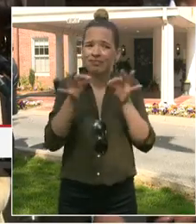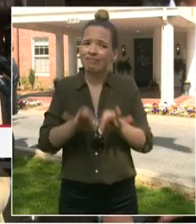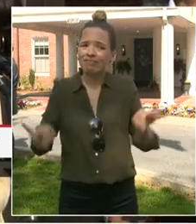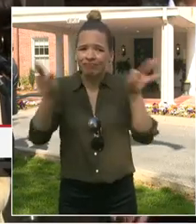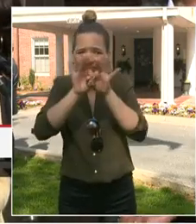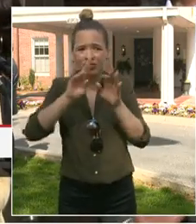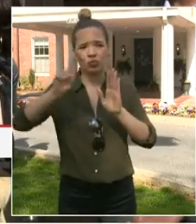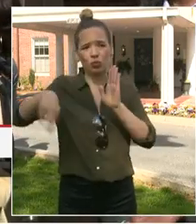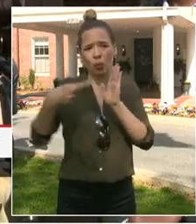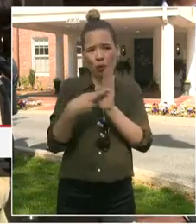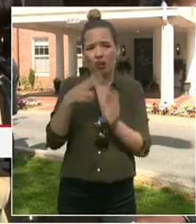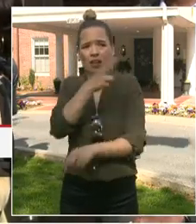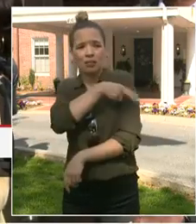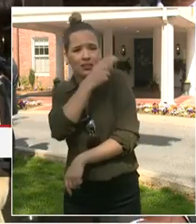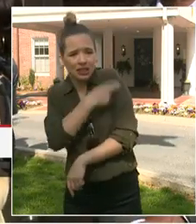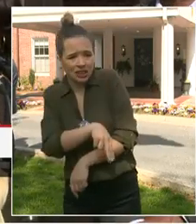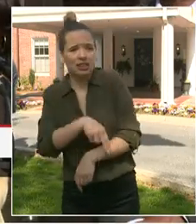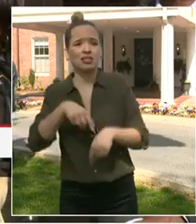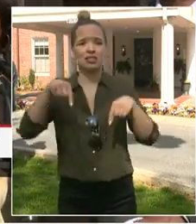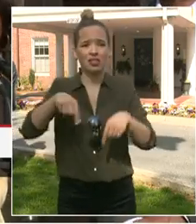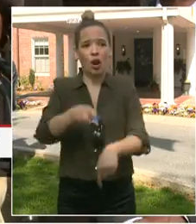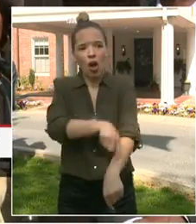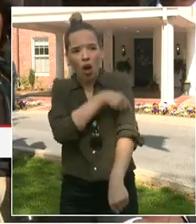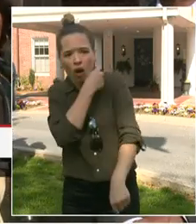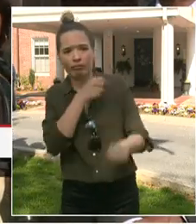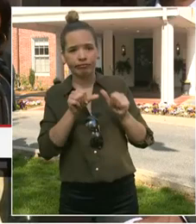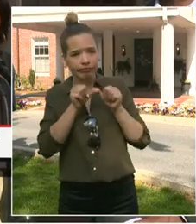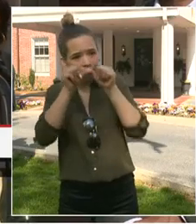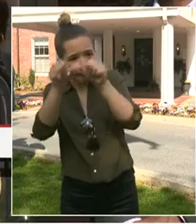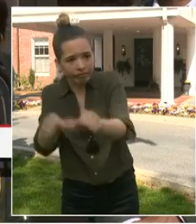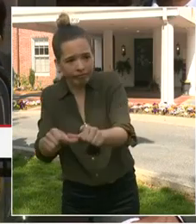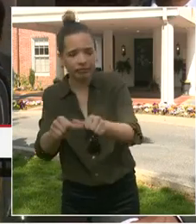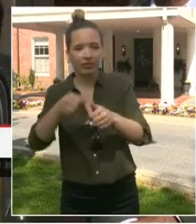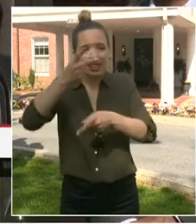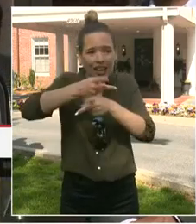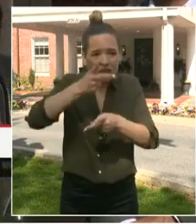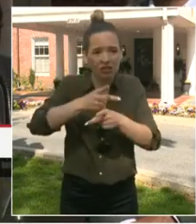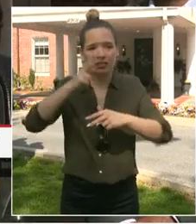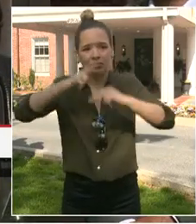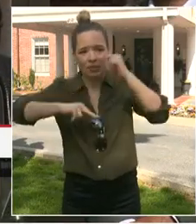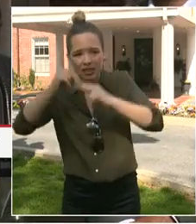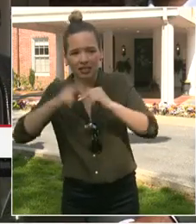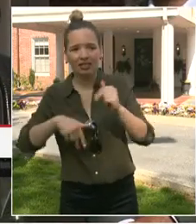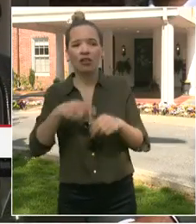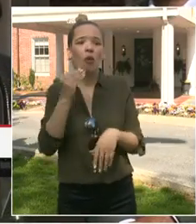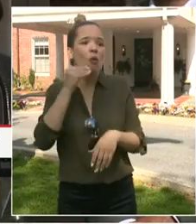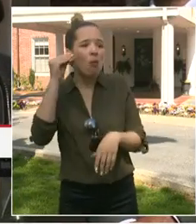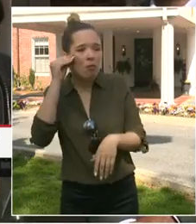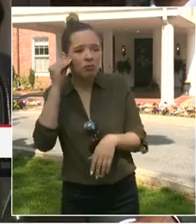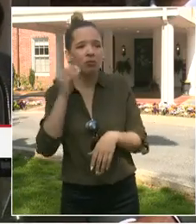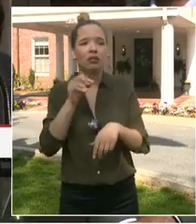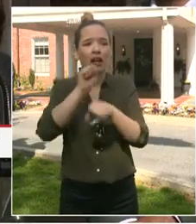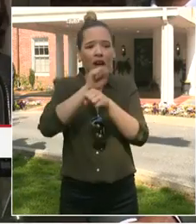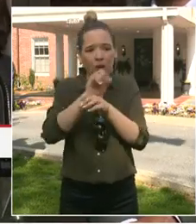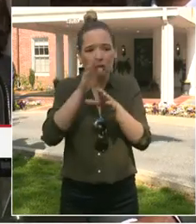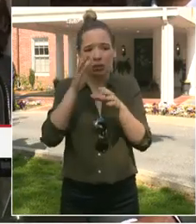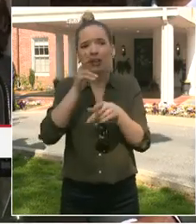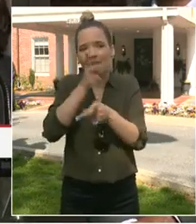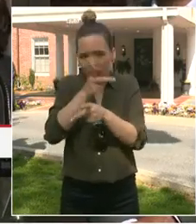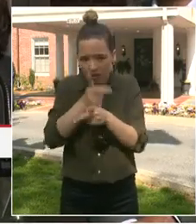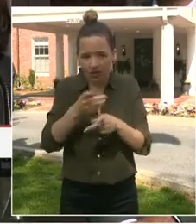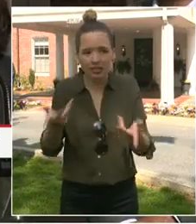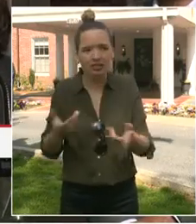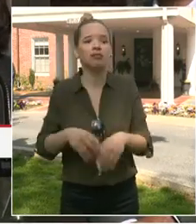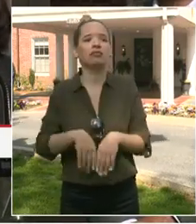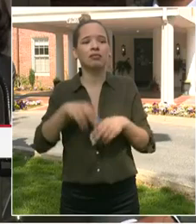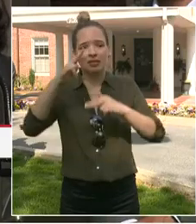care facilities, our home health agencies that are providing services to people in their home who desire to age in place. It's happening